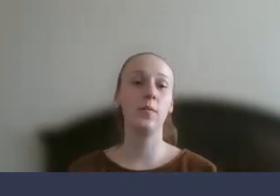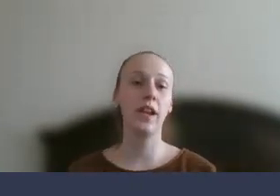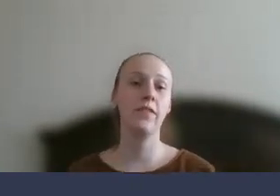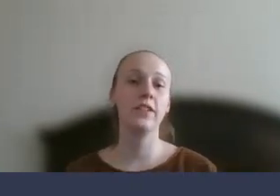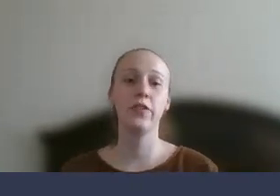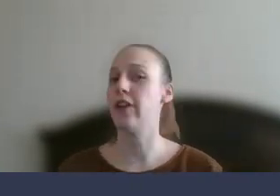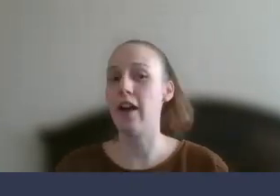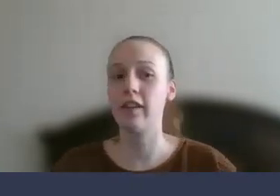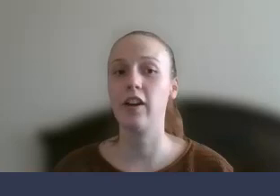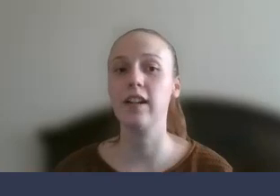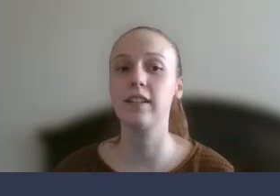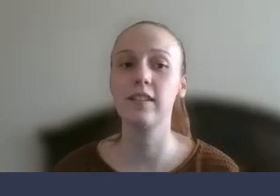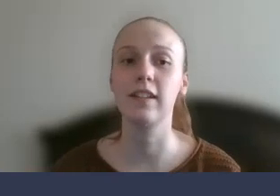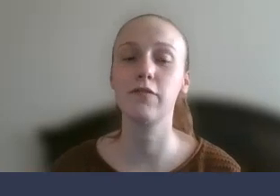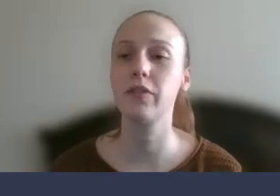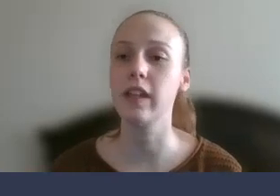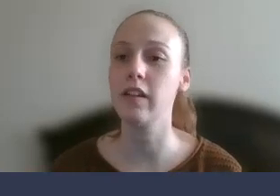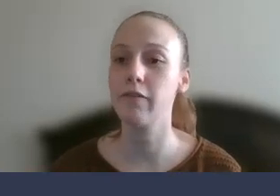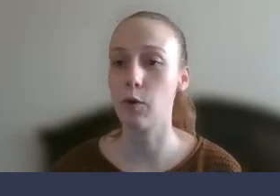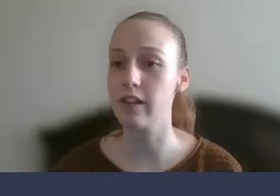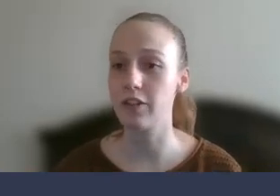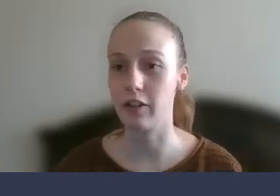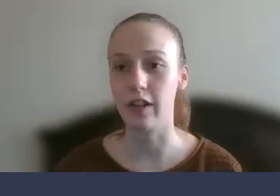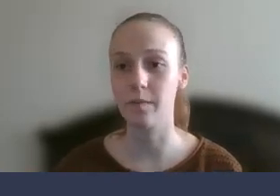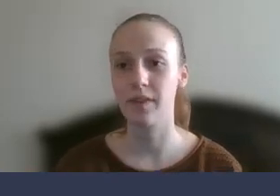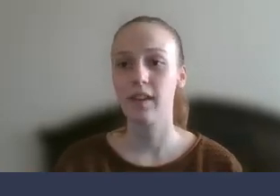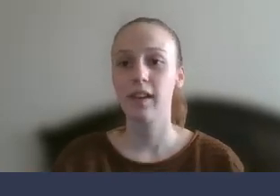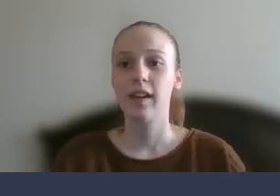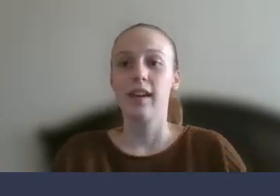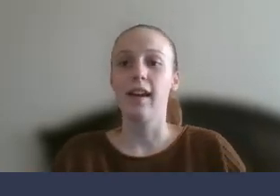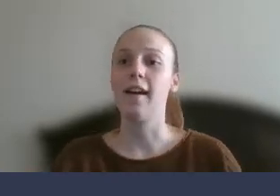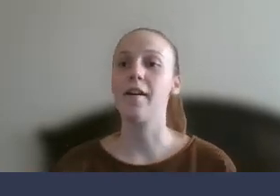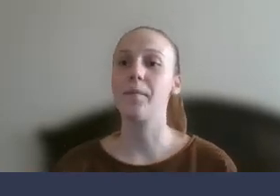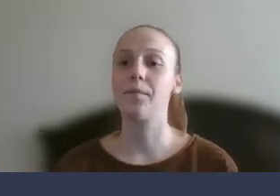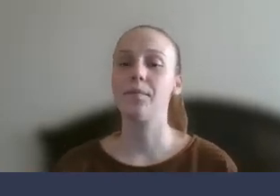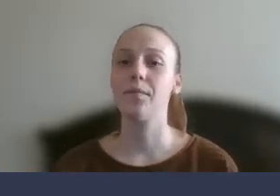So one of the benefits for childcare is it sets a routine for these children.